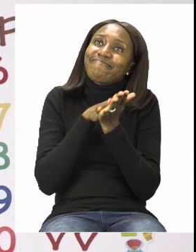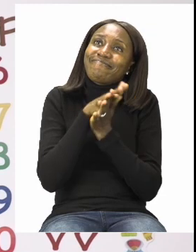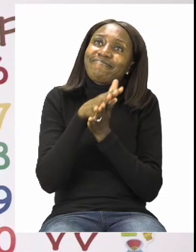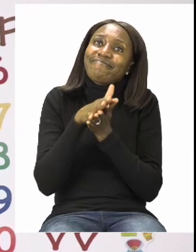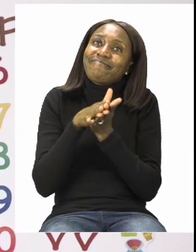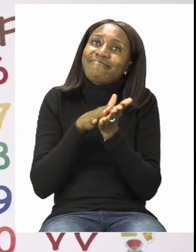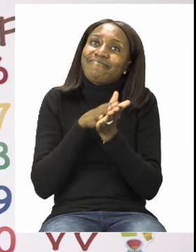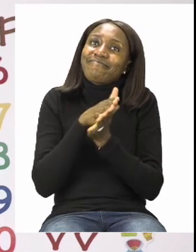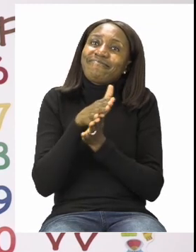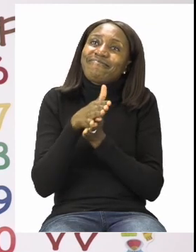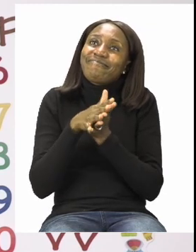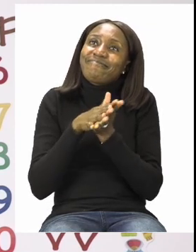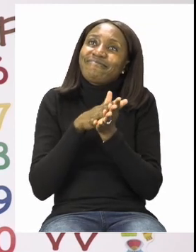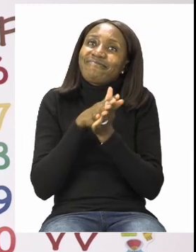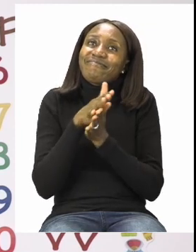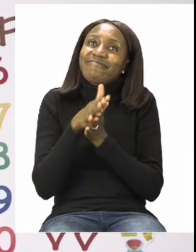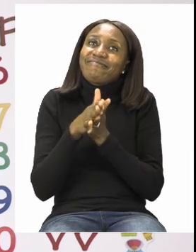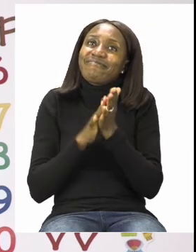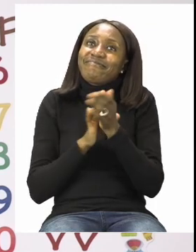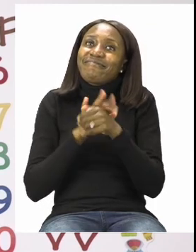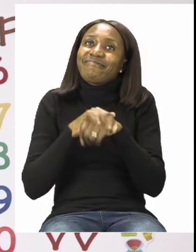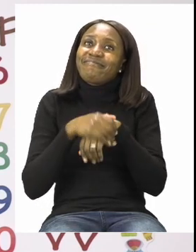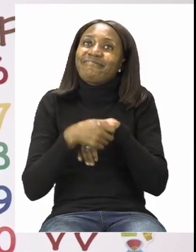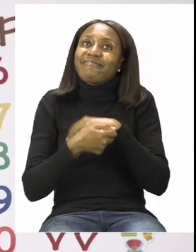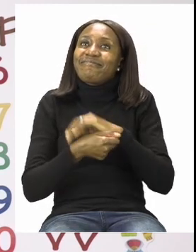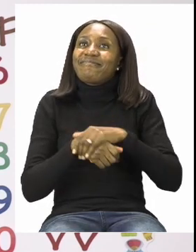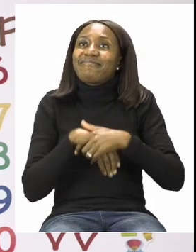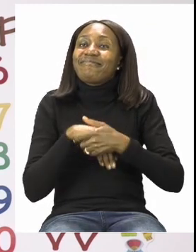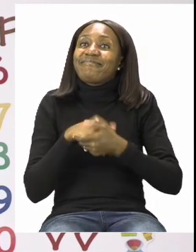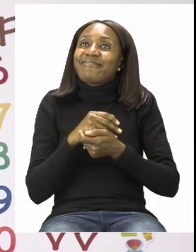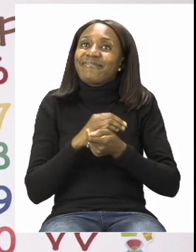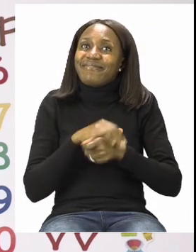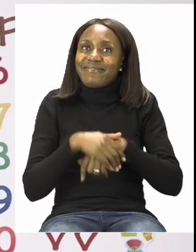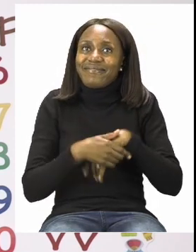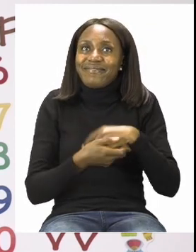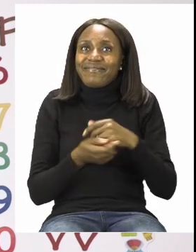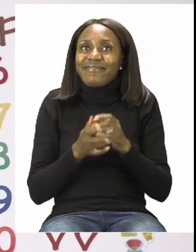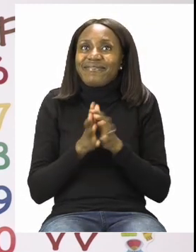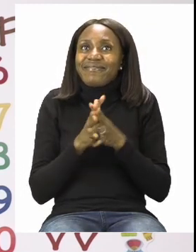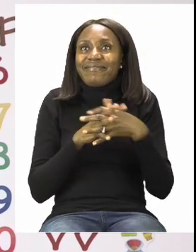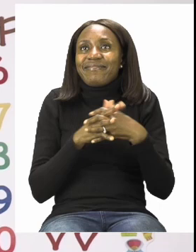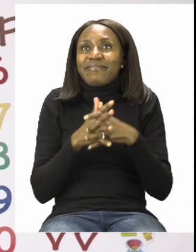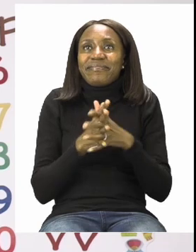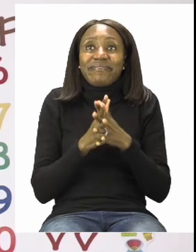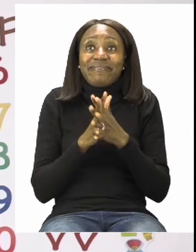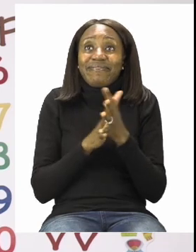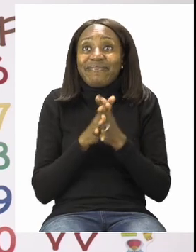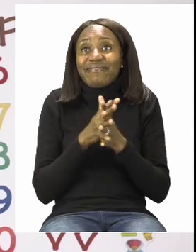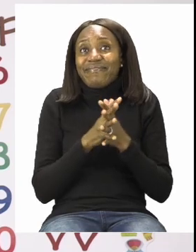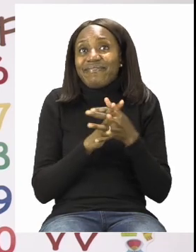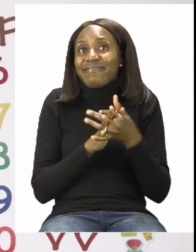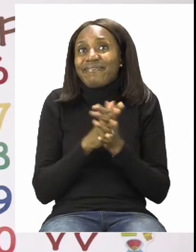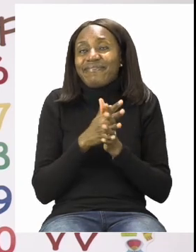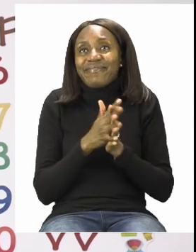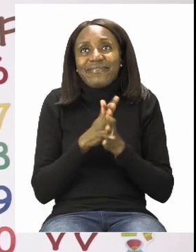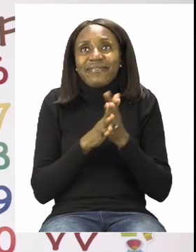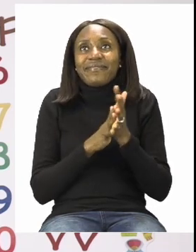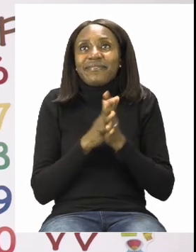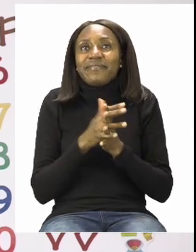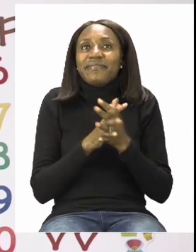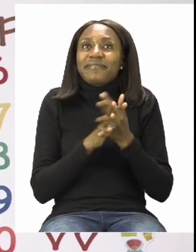our hands, around our hands, in between our